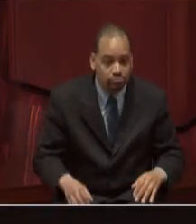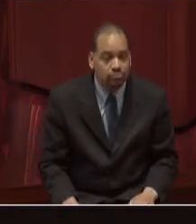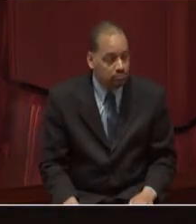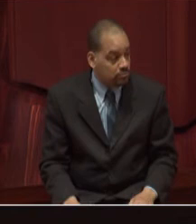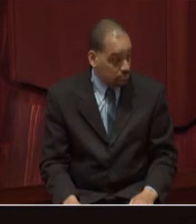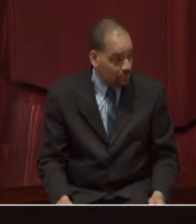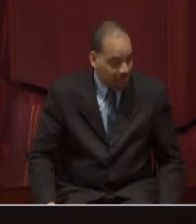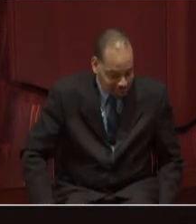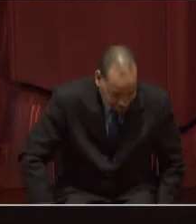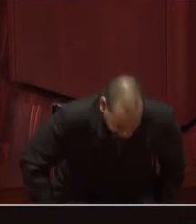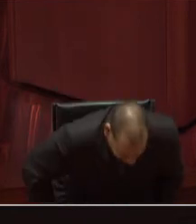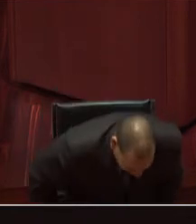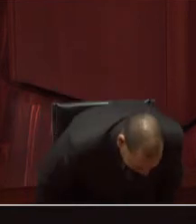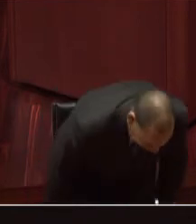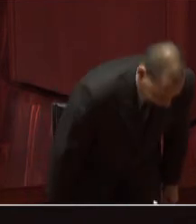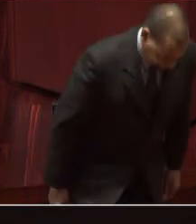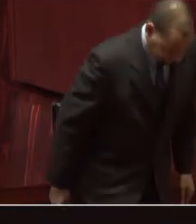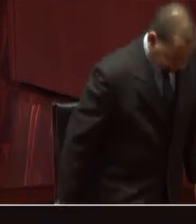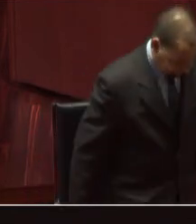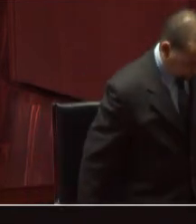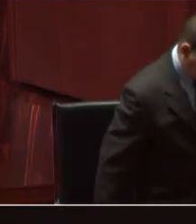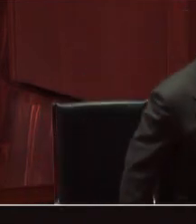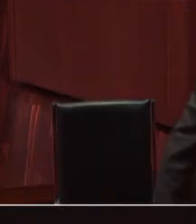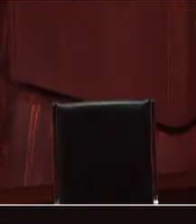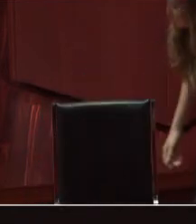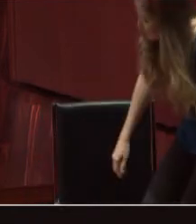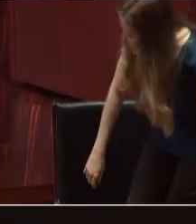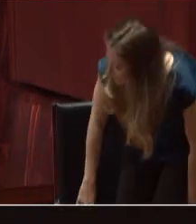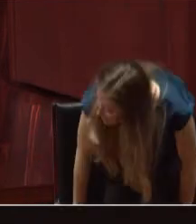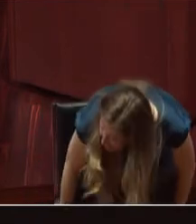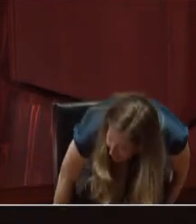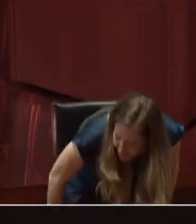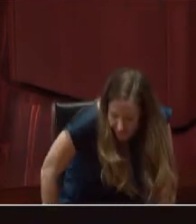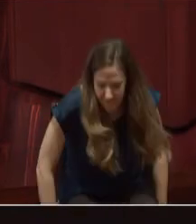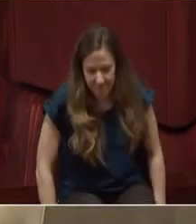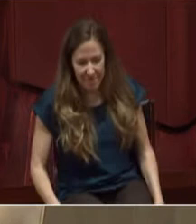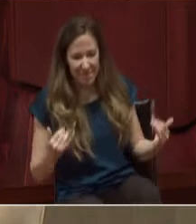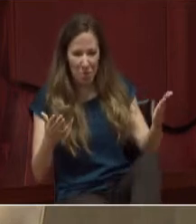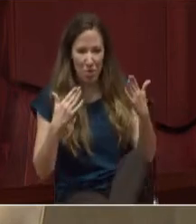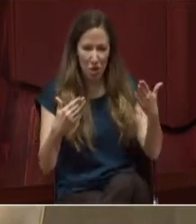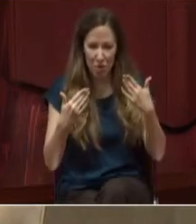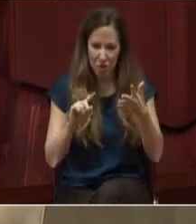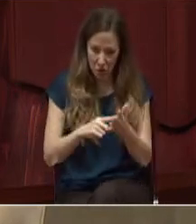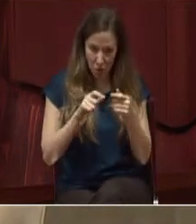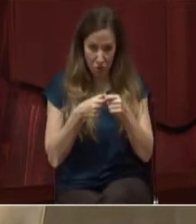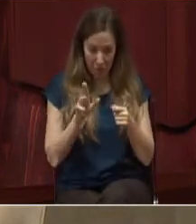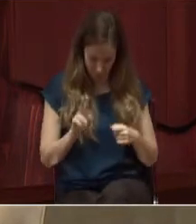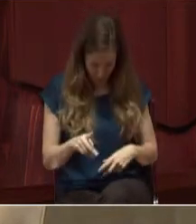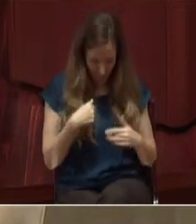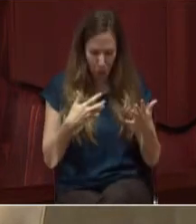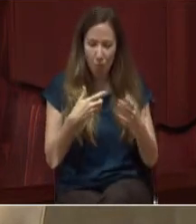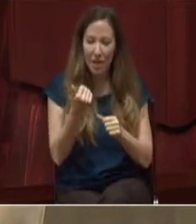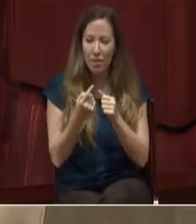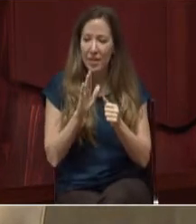everybody's final thoughts on the NSC, the structure, and how it worked and why it succeeded, and particularly to ask you two, Dick Allen